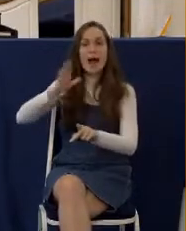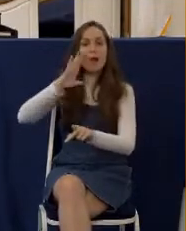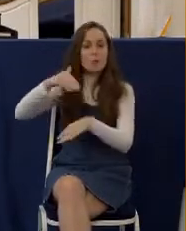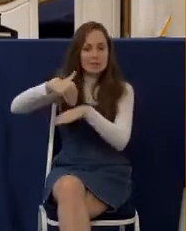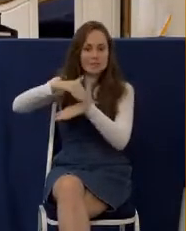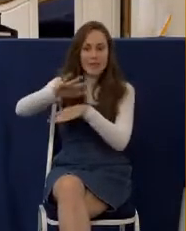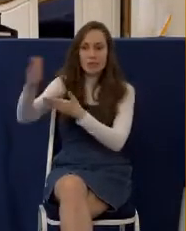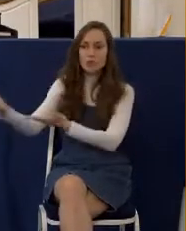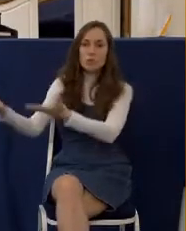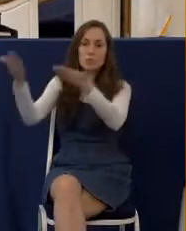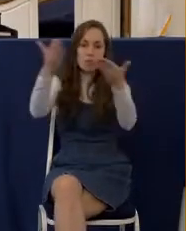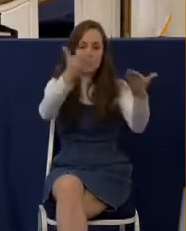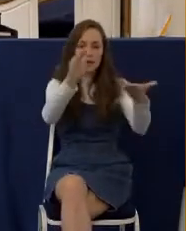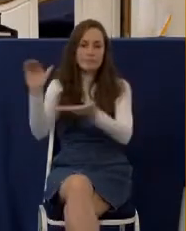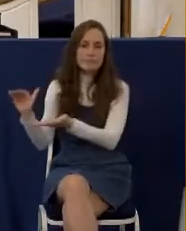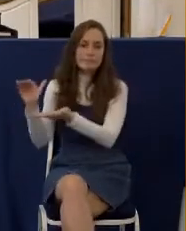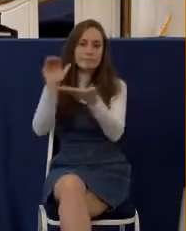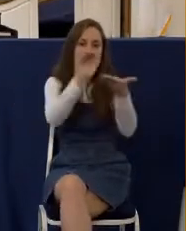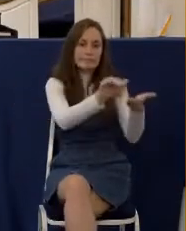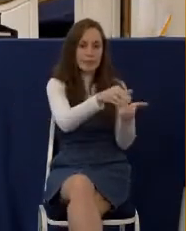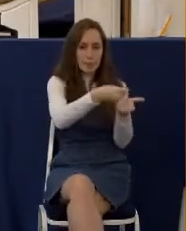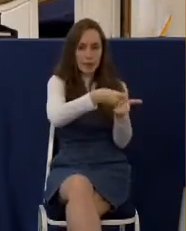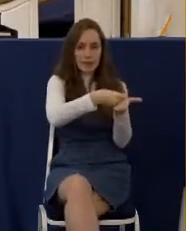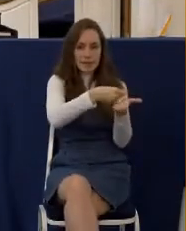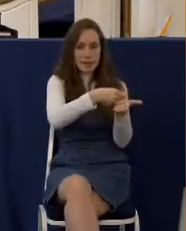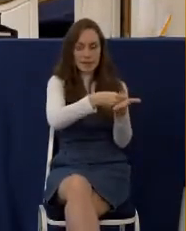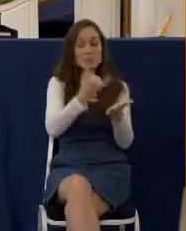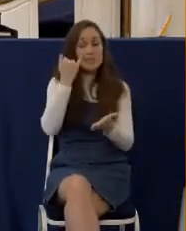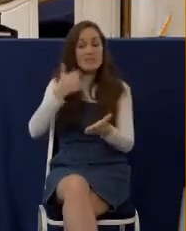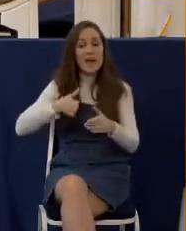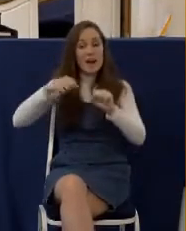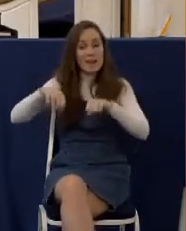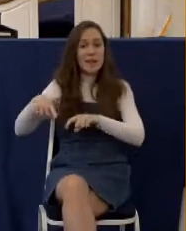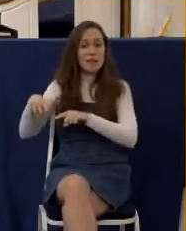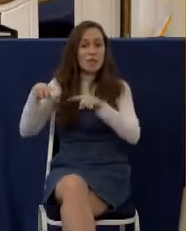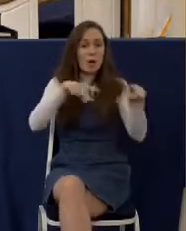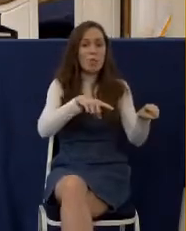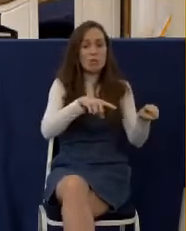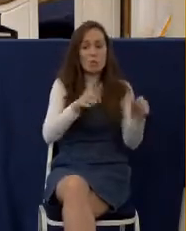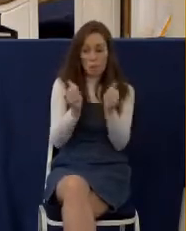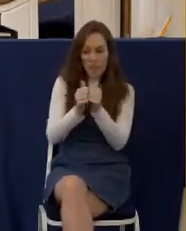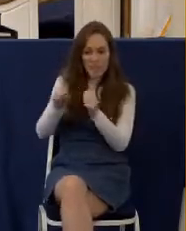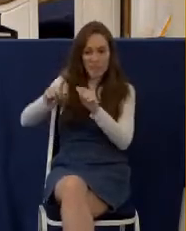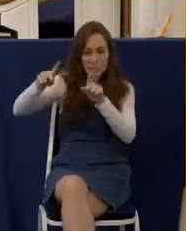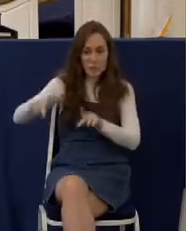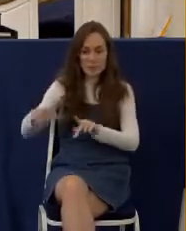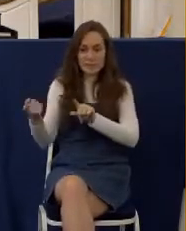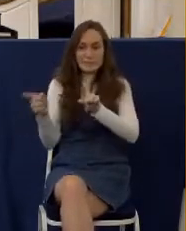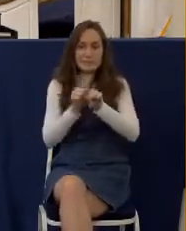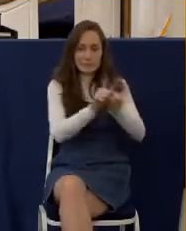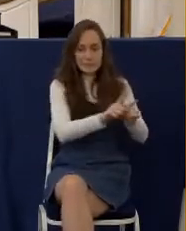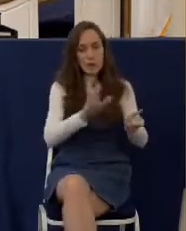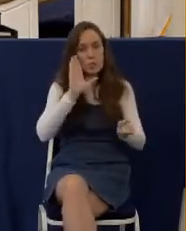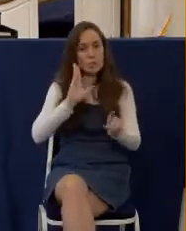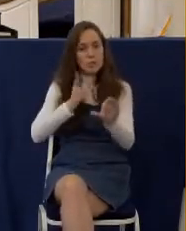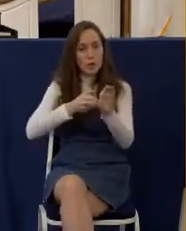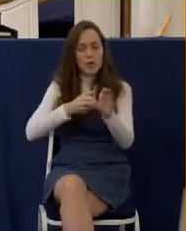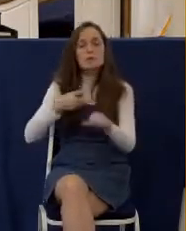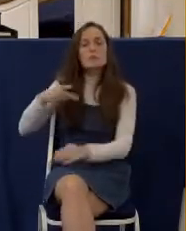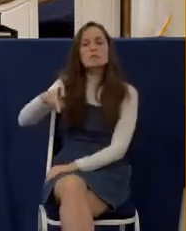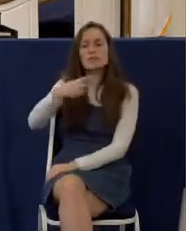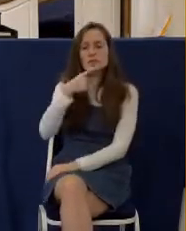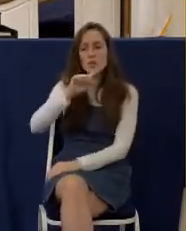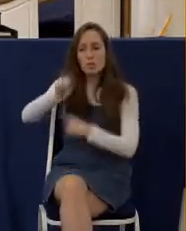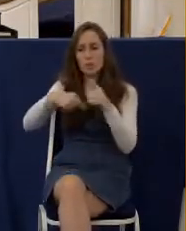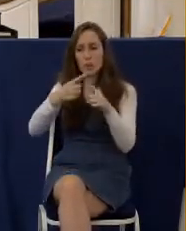Jerusalem. And if it be meet that I go also, they shall go with me. So Paul said, look, concerning this collection, you just, when you